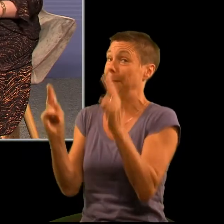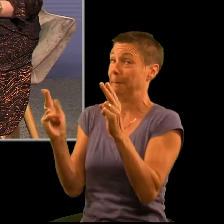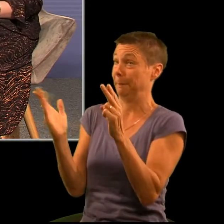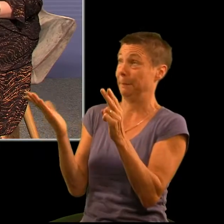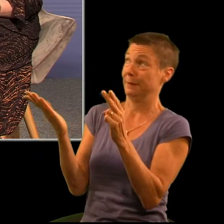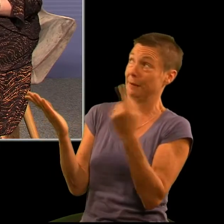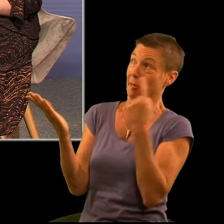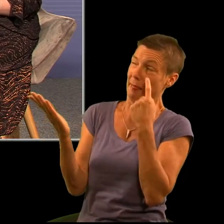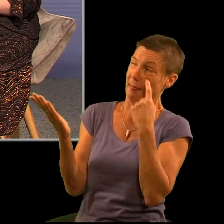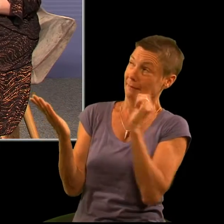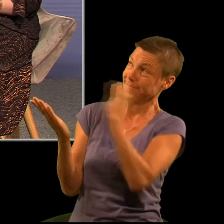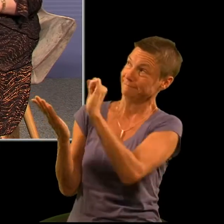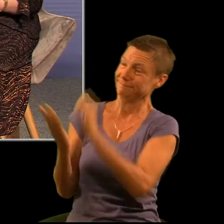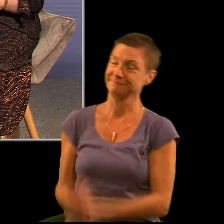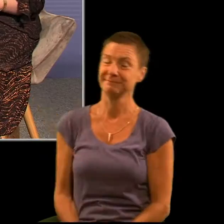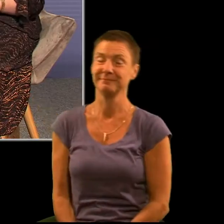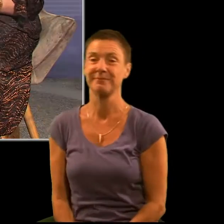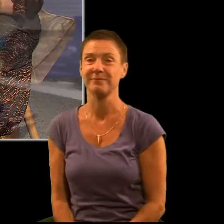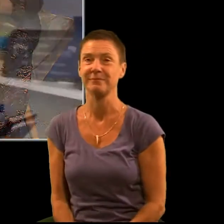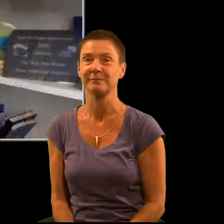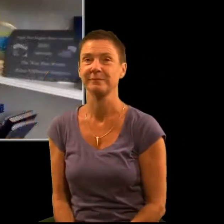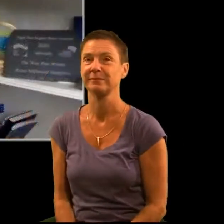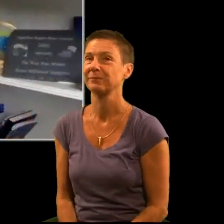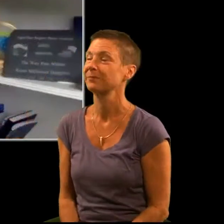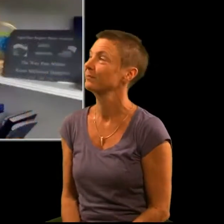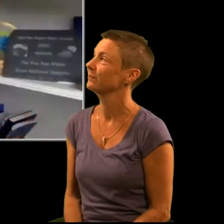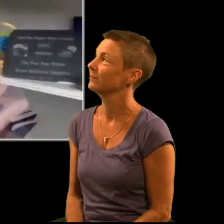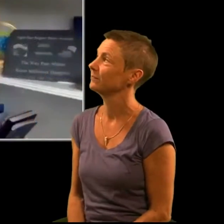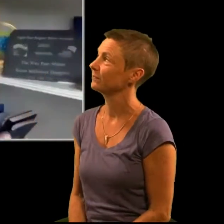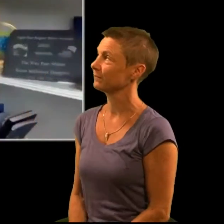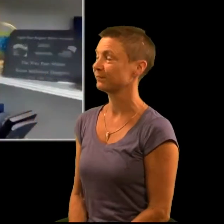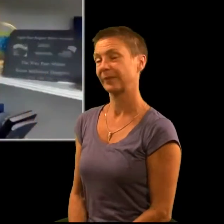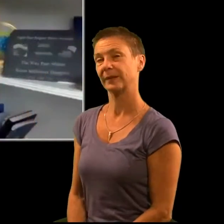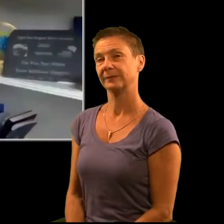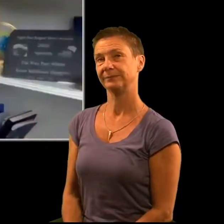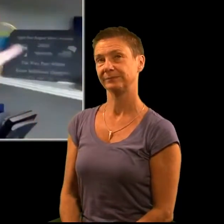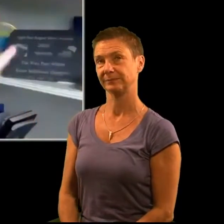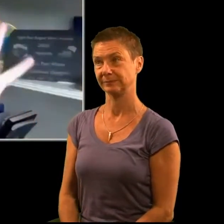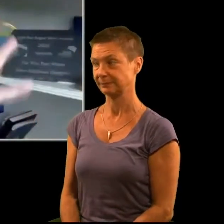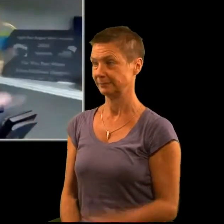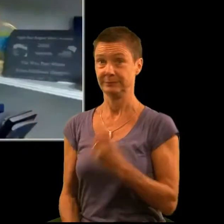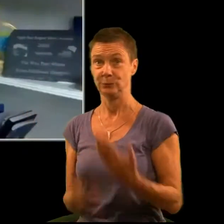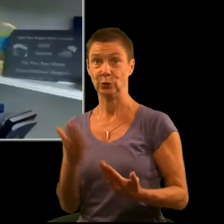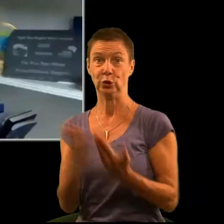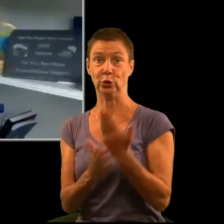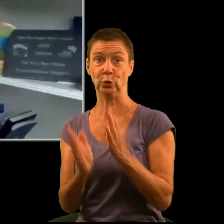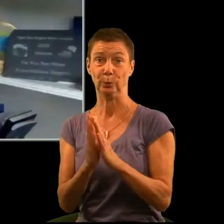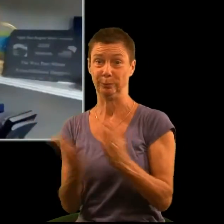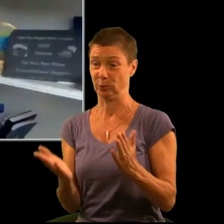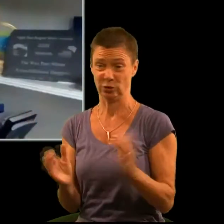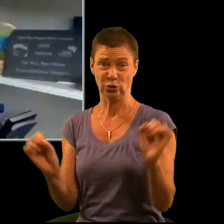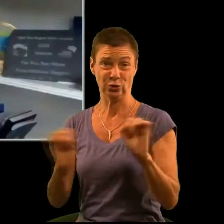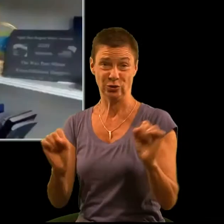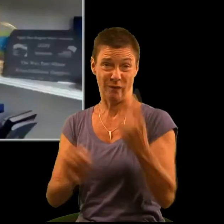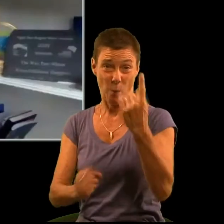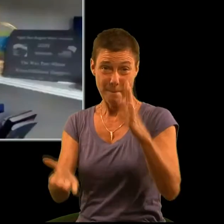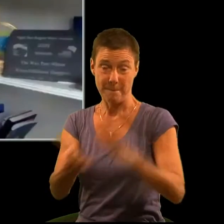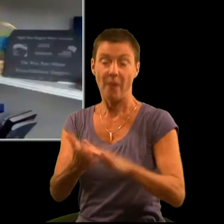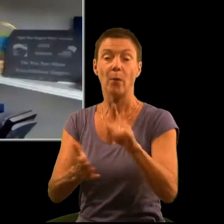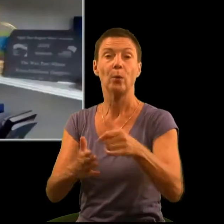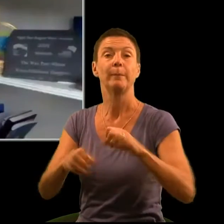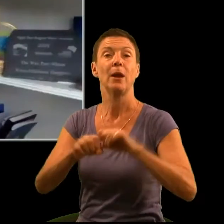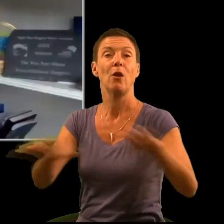tiny little snippet to give us a taste of it. So this is my new book that's not out yet. It's not out for a month. It's out on the 1st